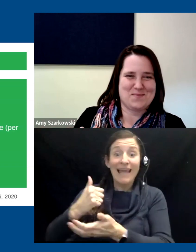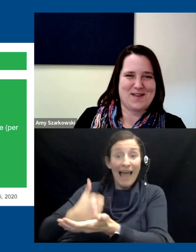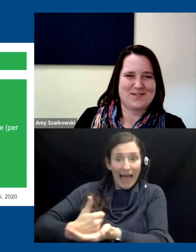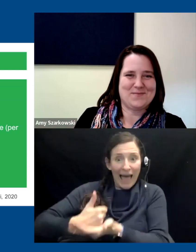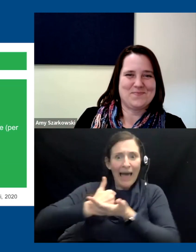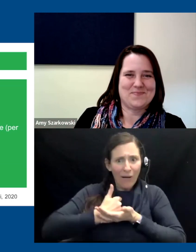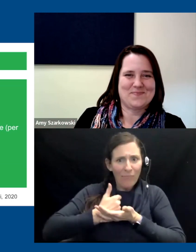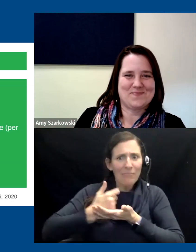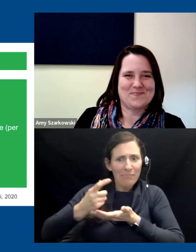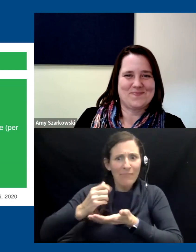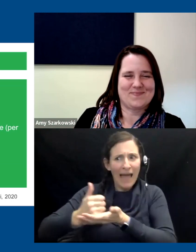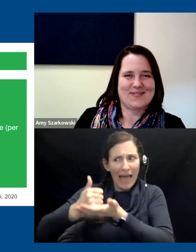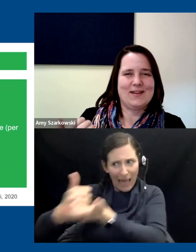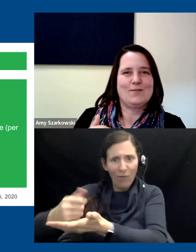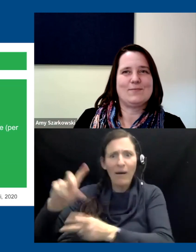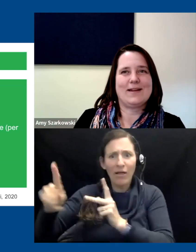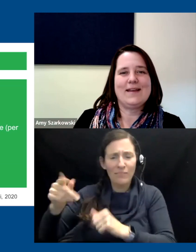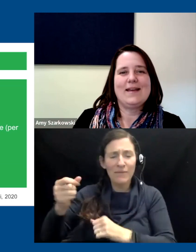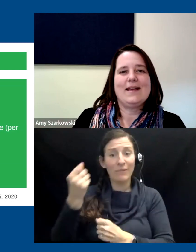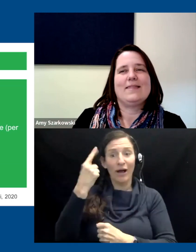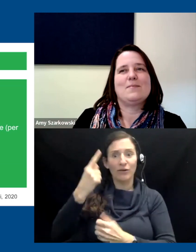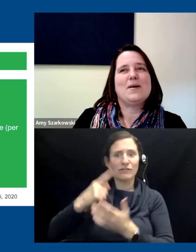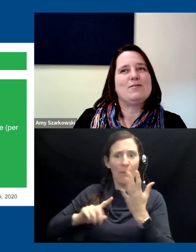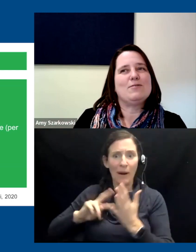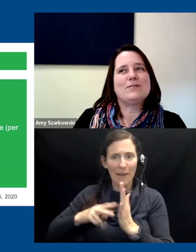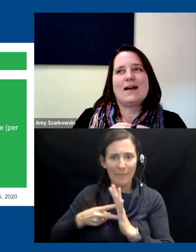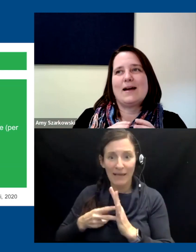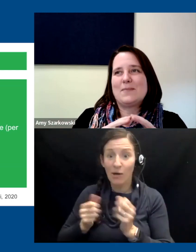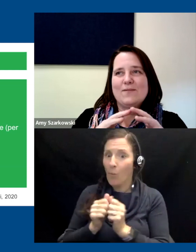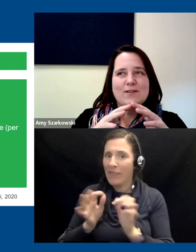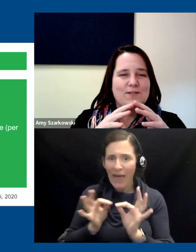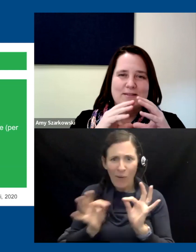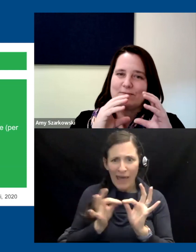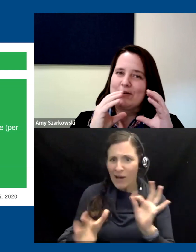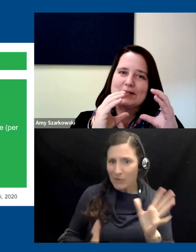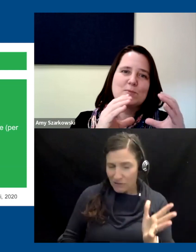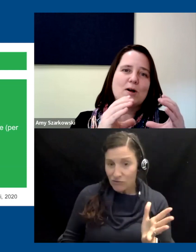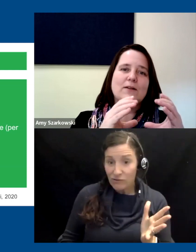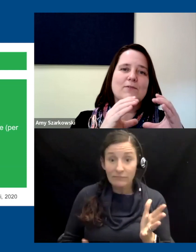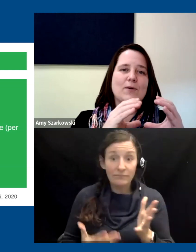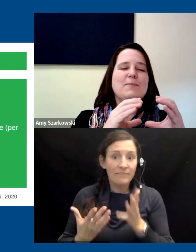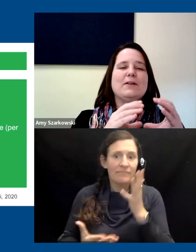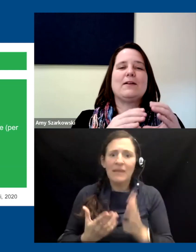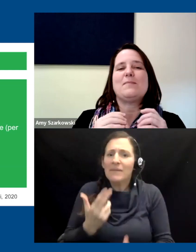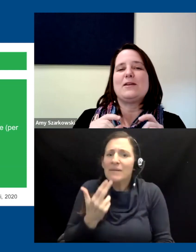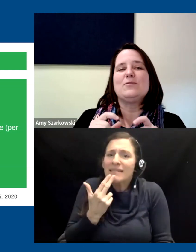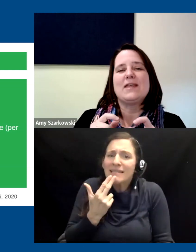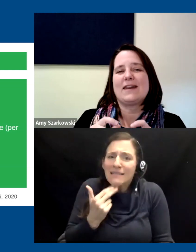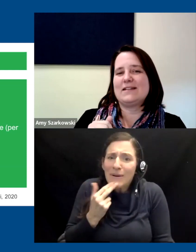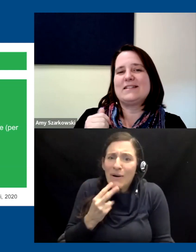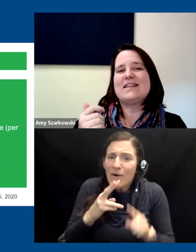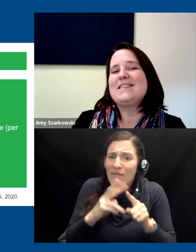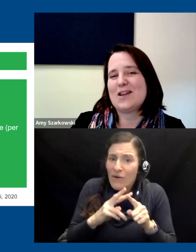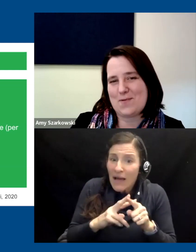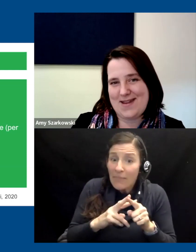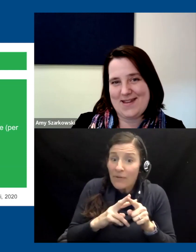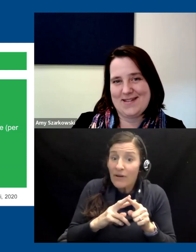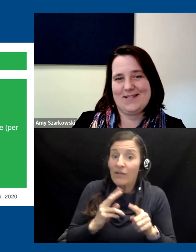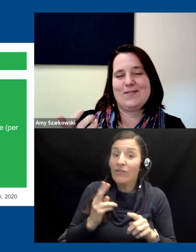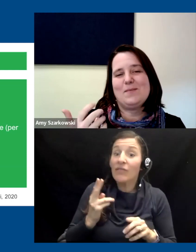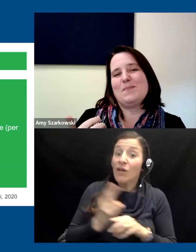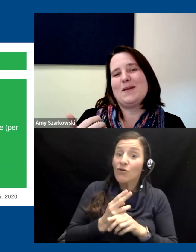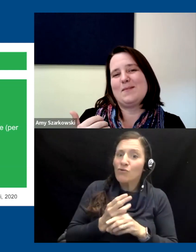understand them rather. Right? They might use, even if it's a very small vocabulary, they might use that in a teasing